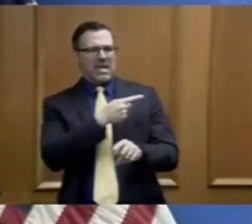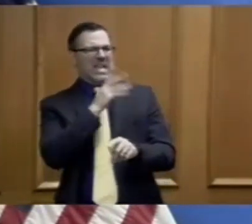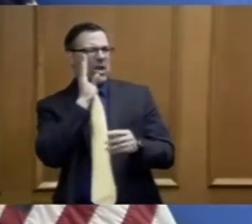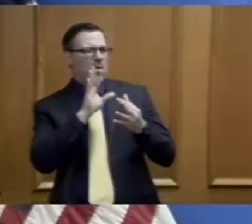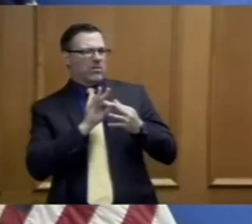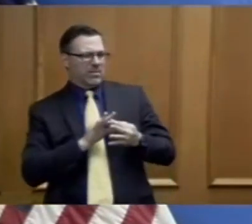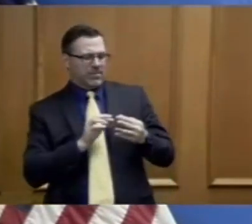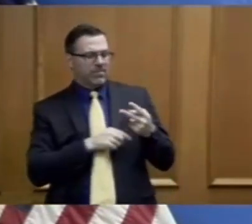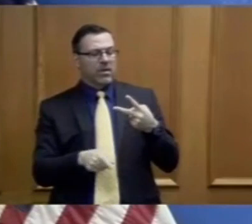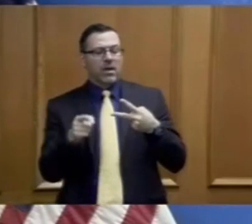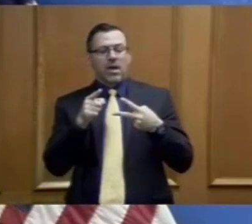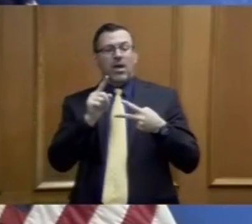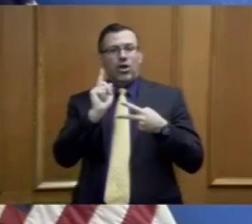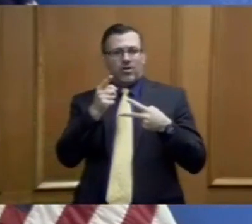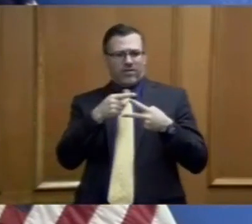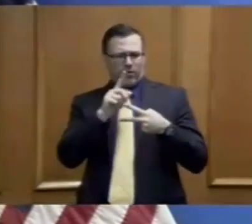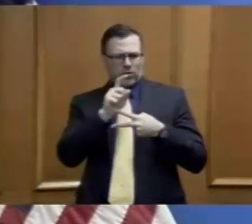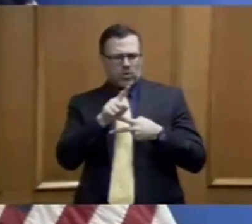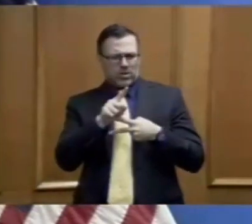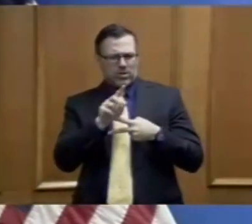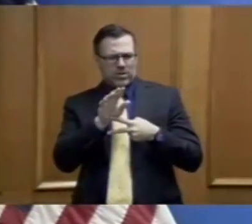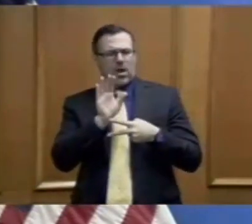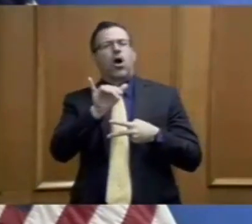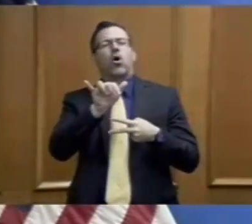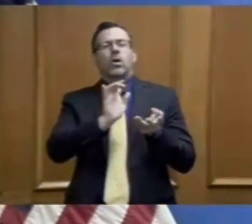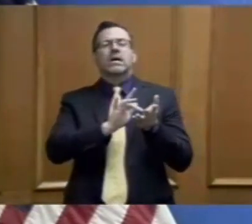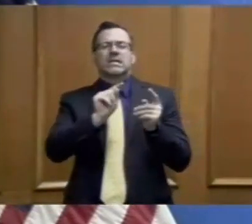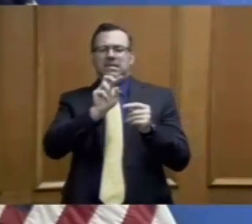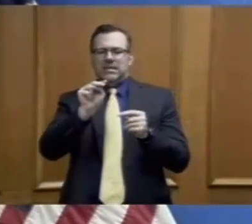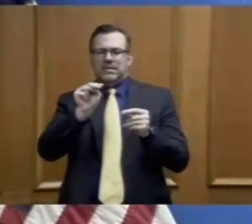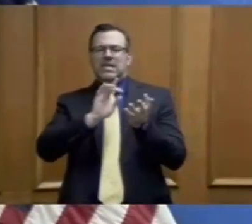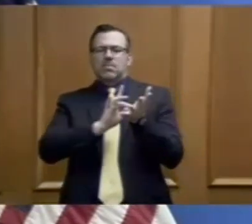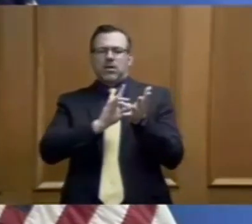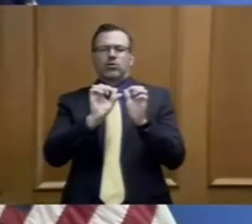Your first question, the Tennessee Medical Association